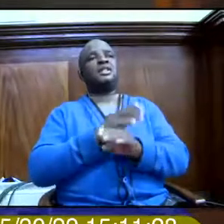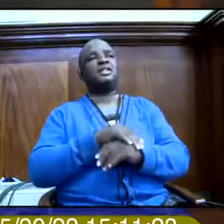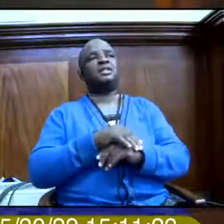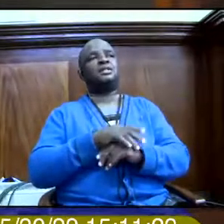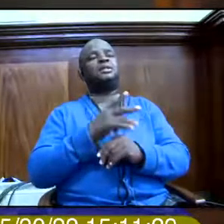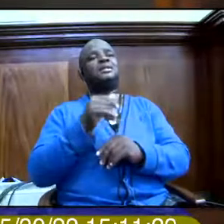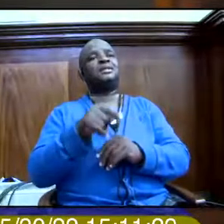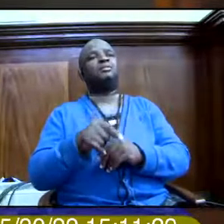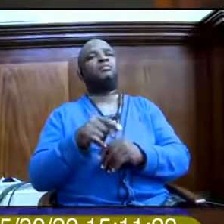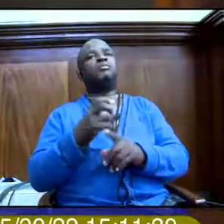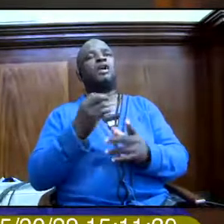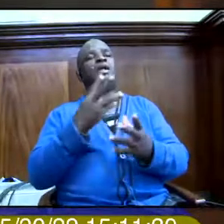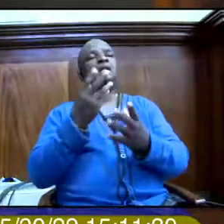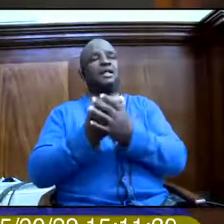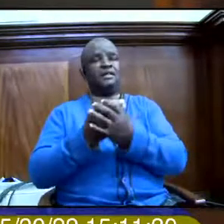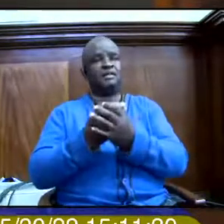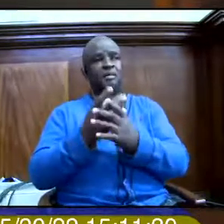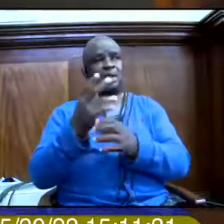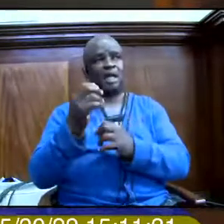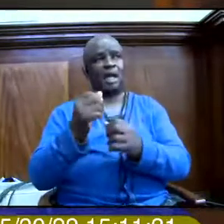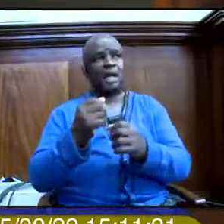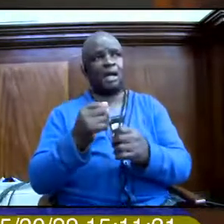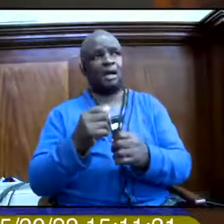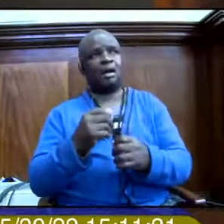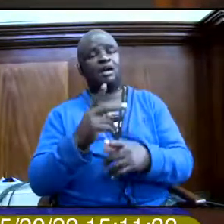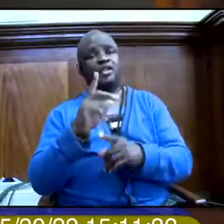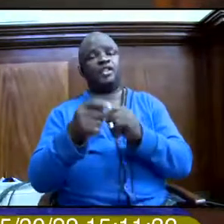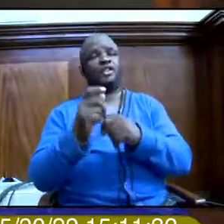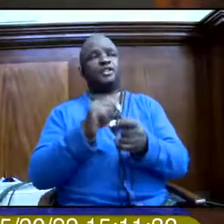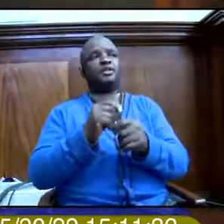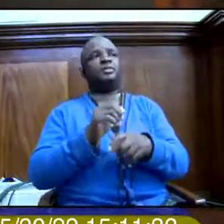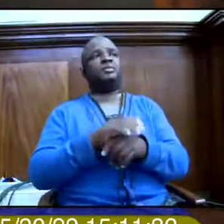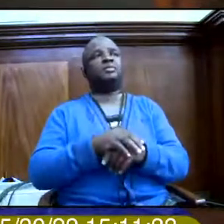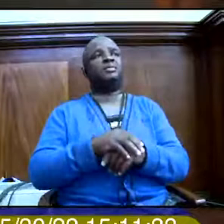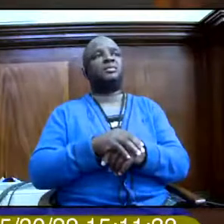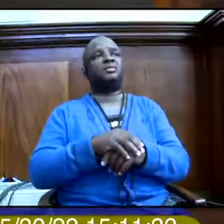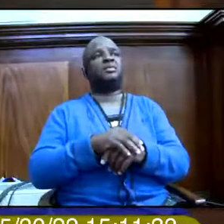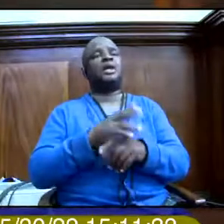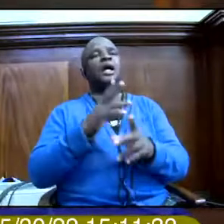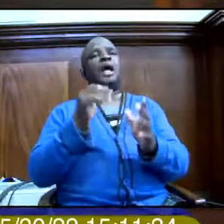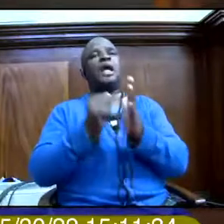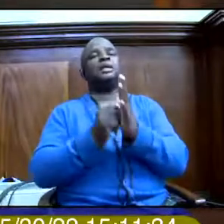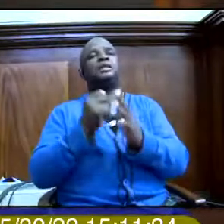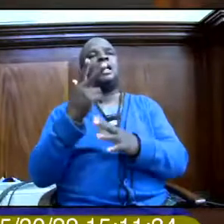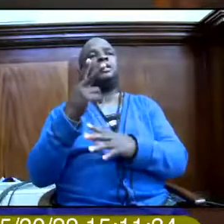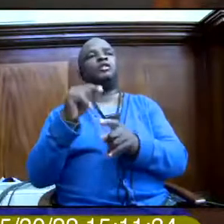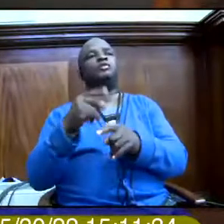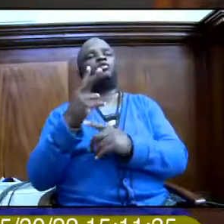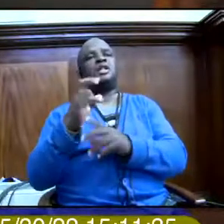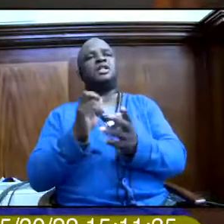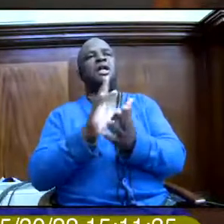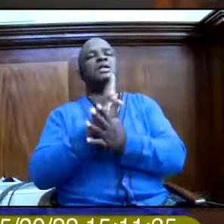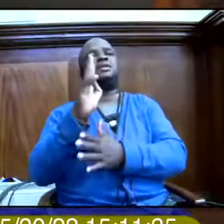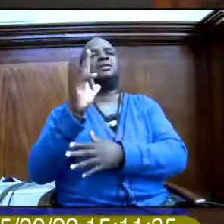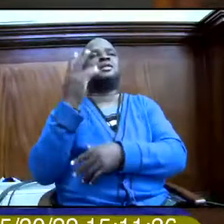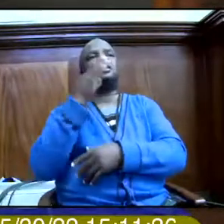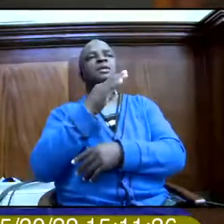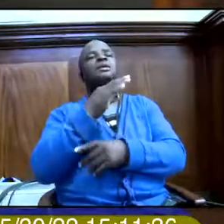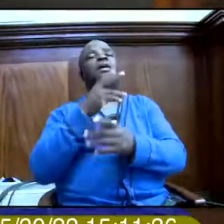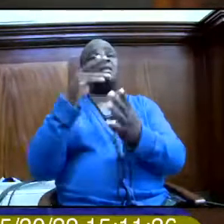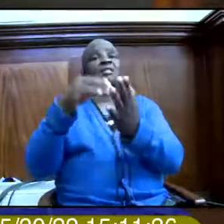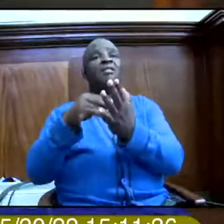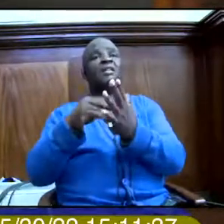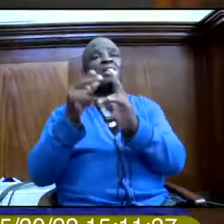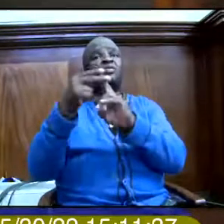labor relations act amendments act 8 of 2018 which states that until the union